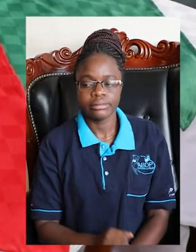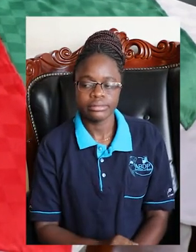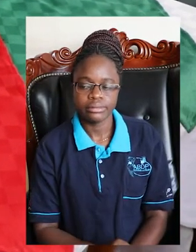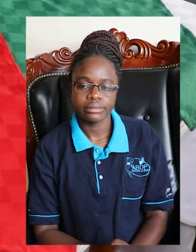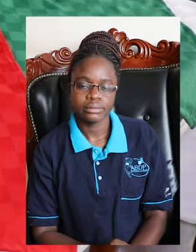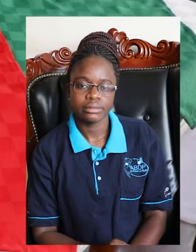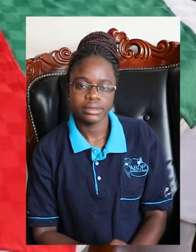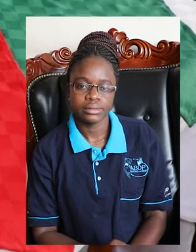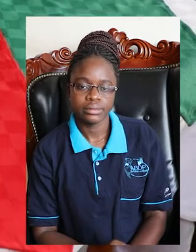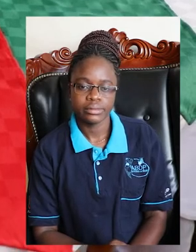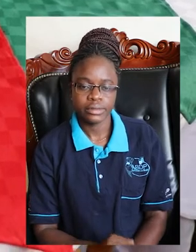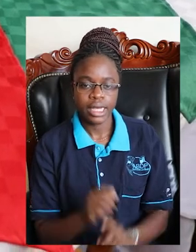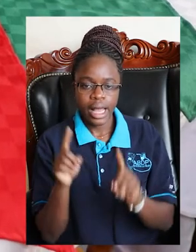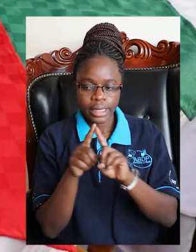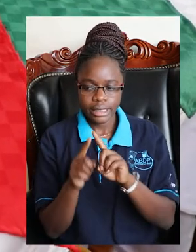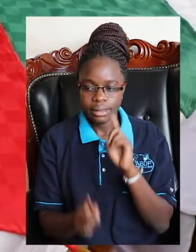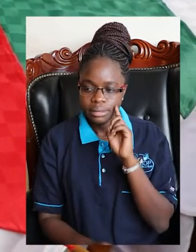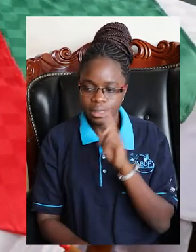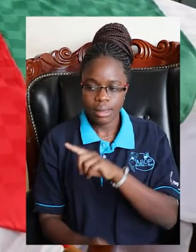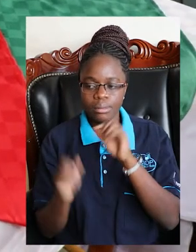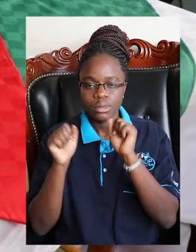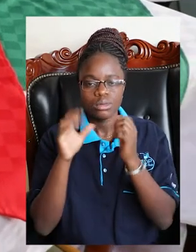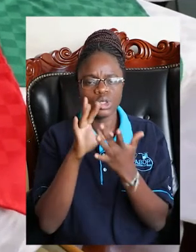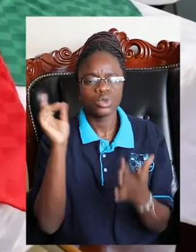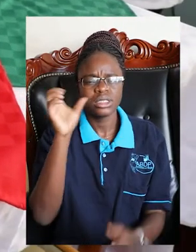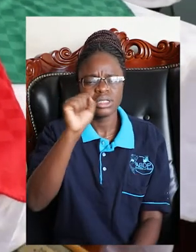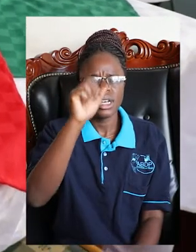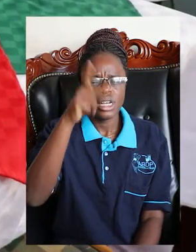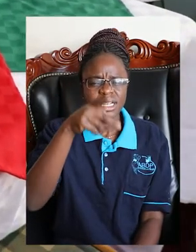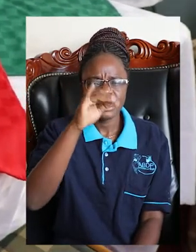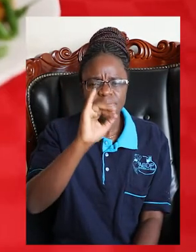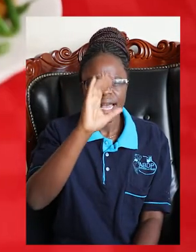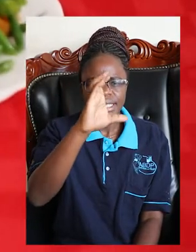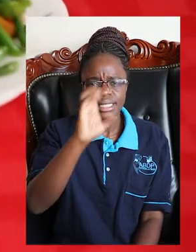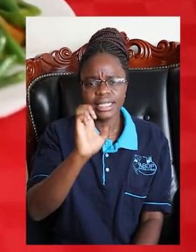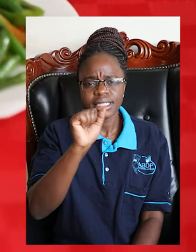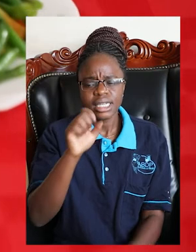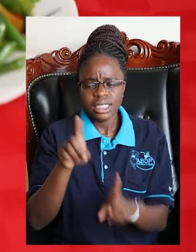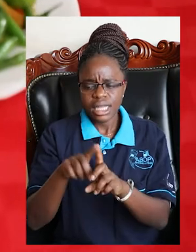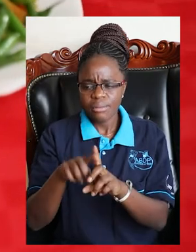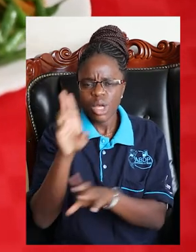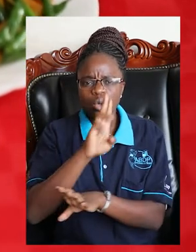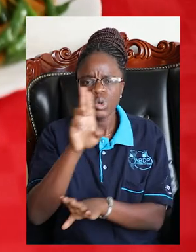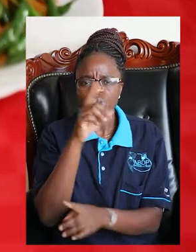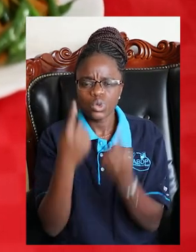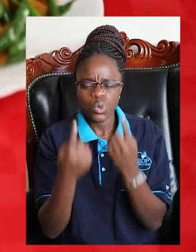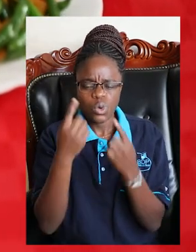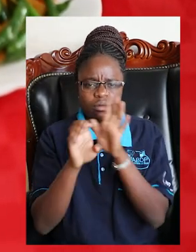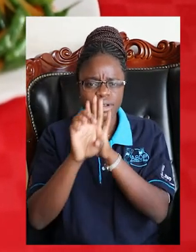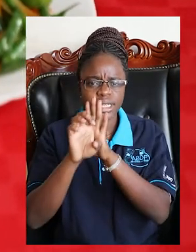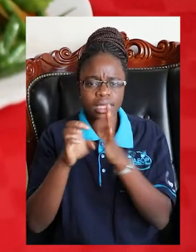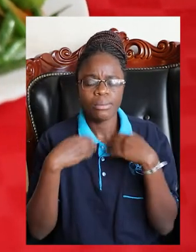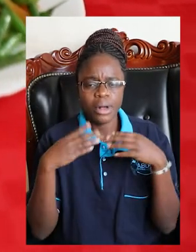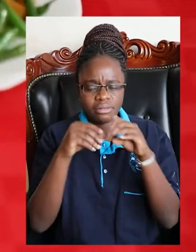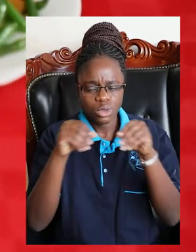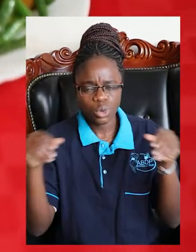variety of ingredients and spices. You choose spices of your choice as you are making them. You will just mix everything together. That is